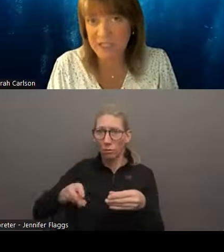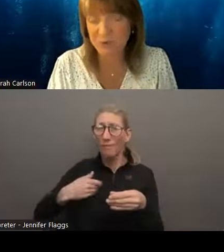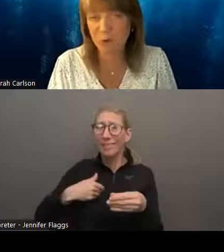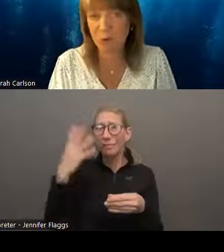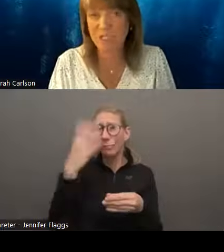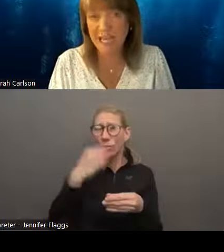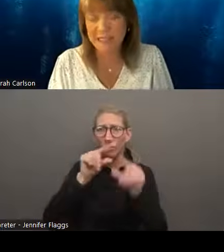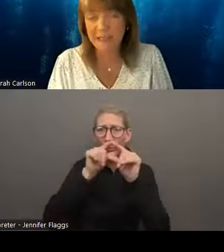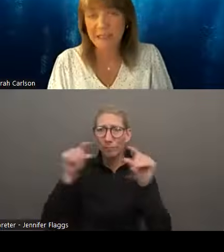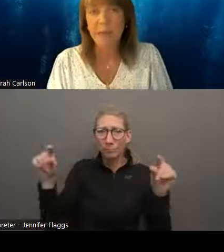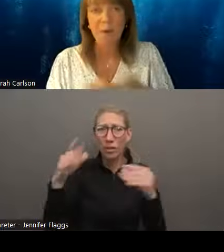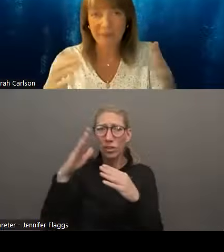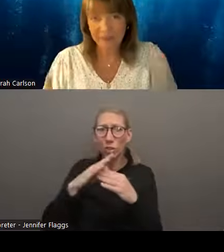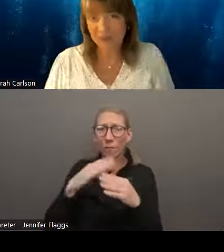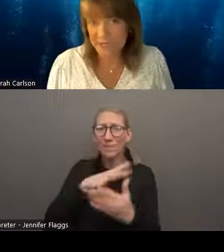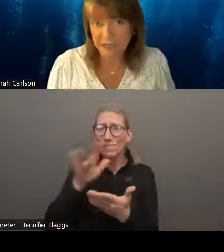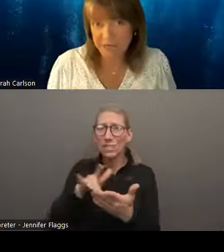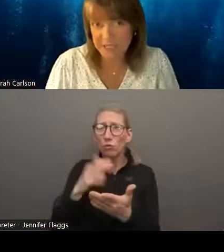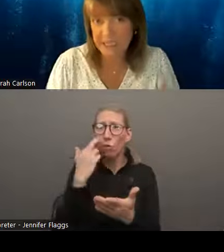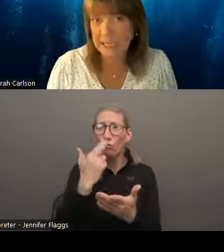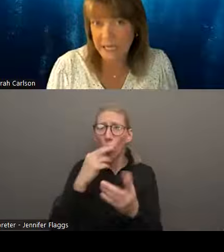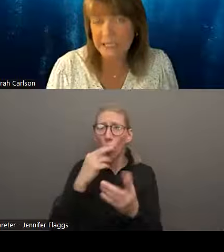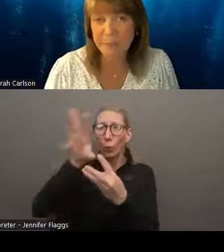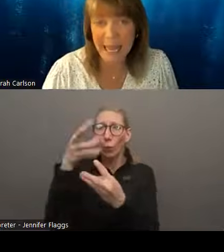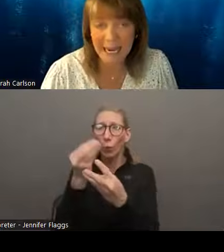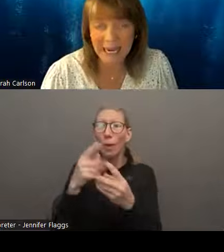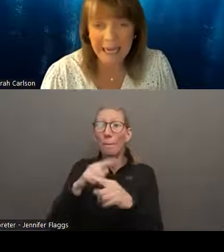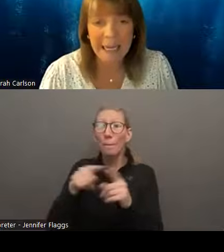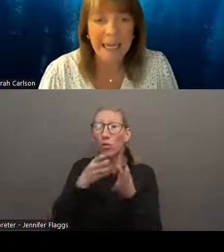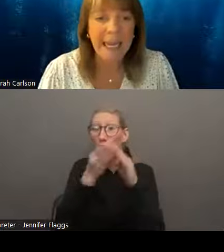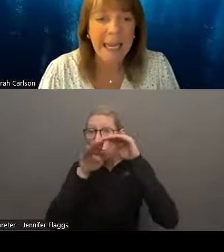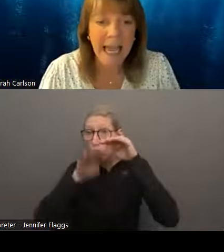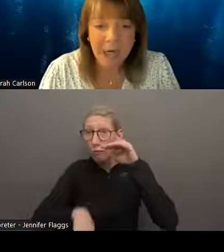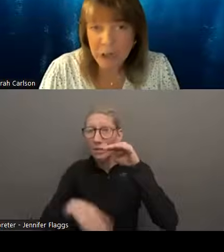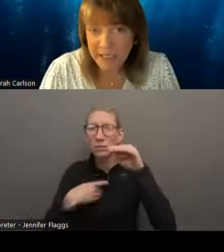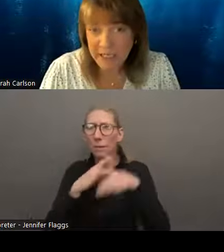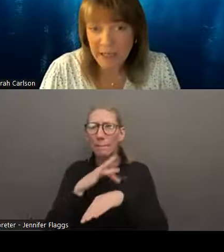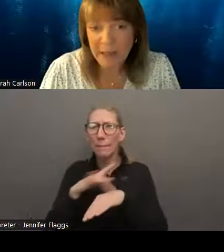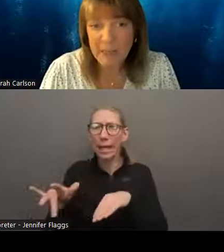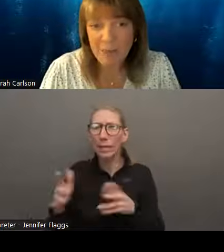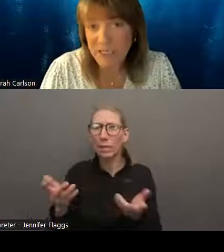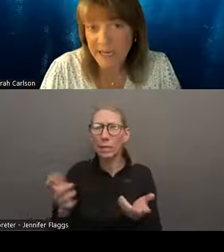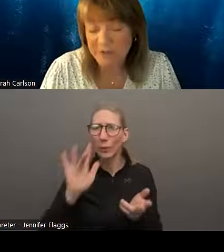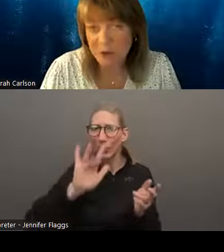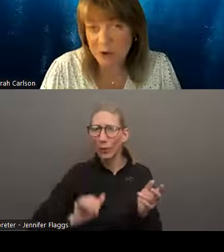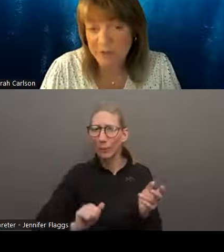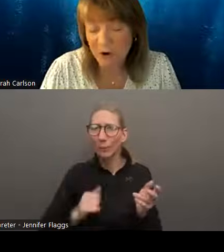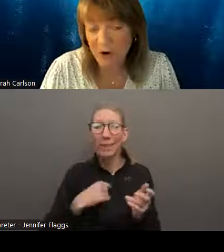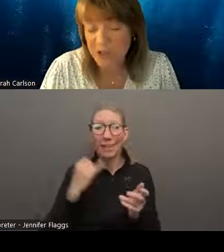with the central rosette, but the rest of the stelae is blank. And actually, we didn't